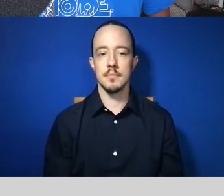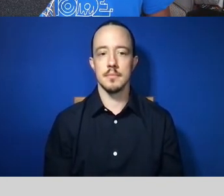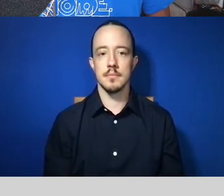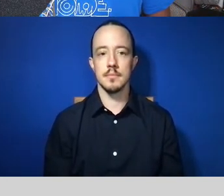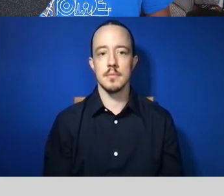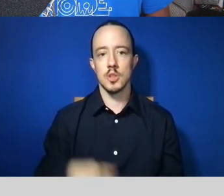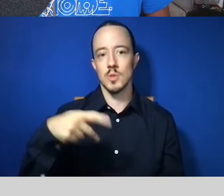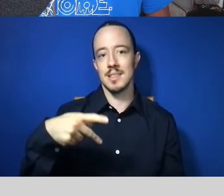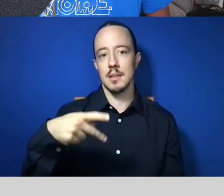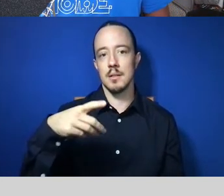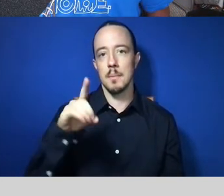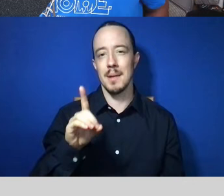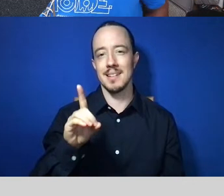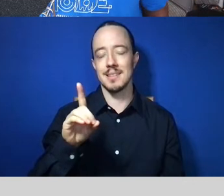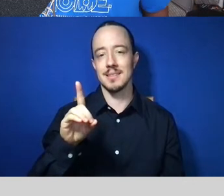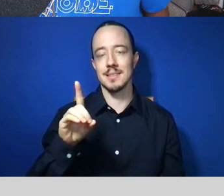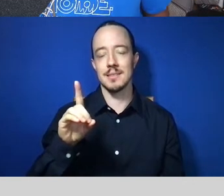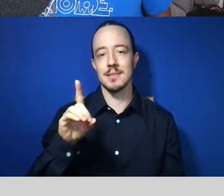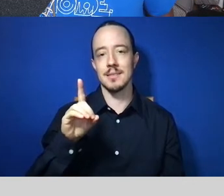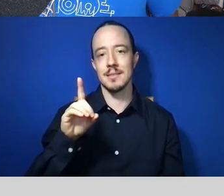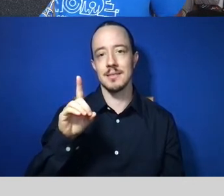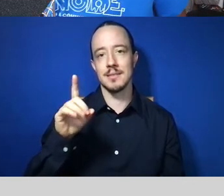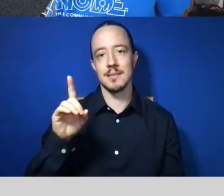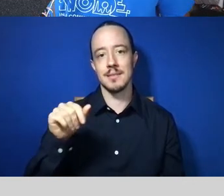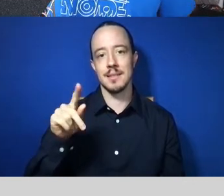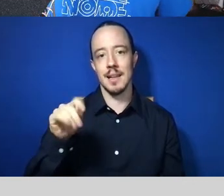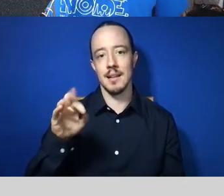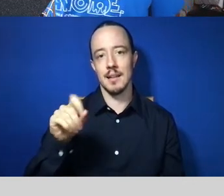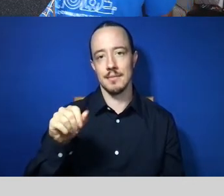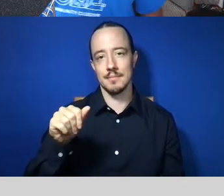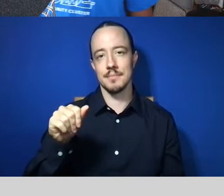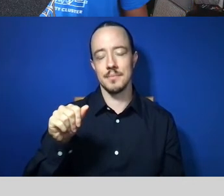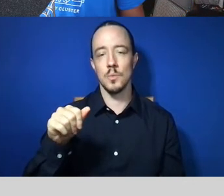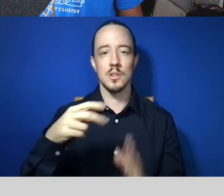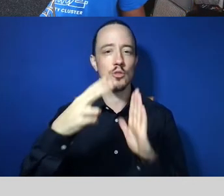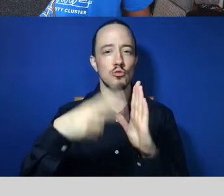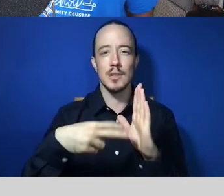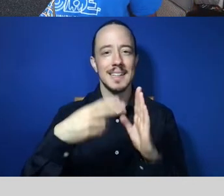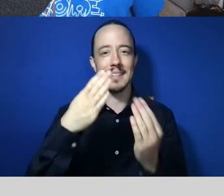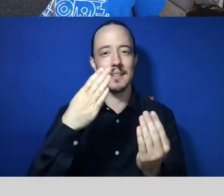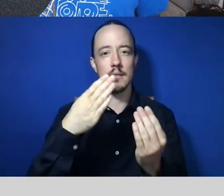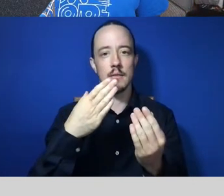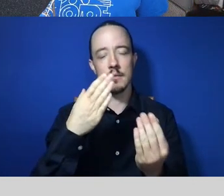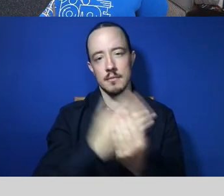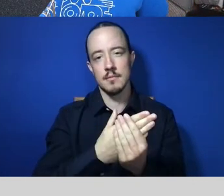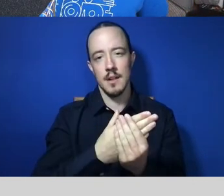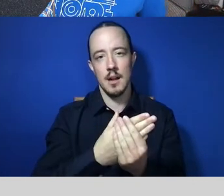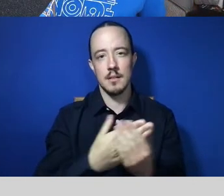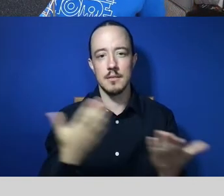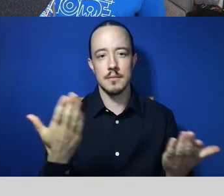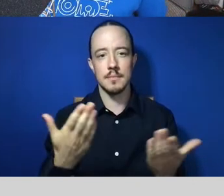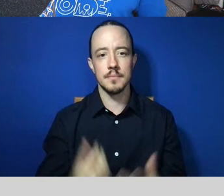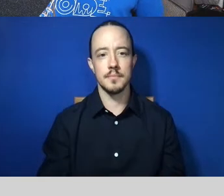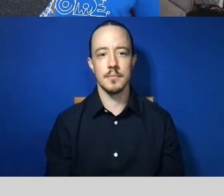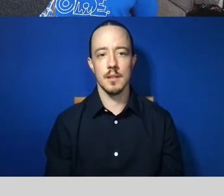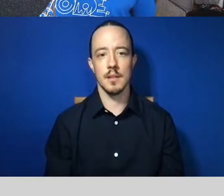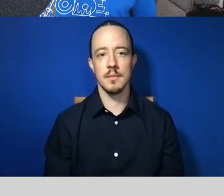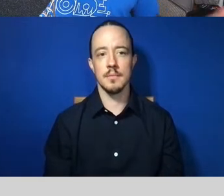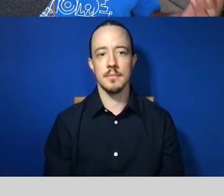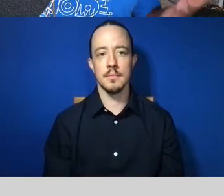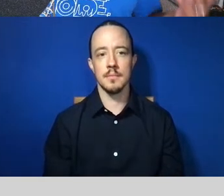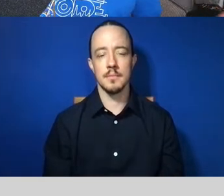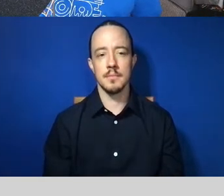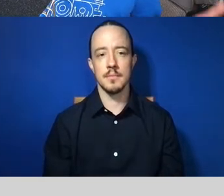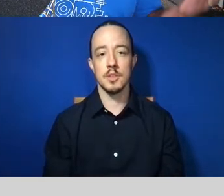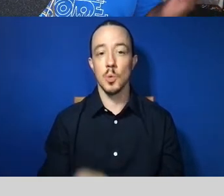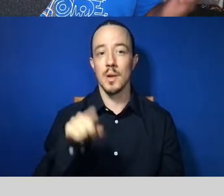have this pandas data frame that we make where we're actually reading a file path, and that's all this iterator is. So basically